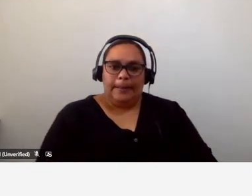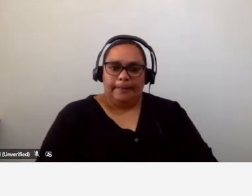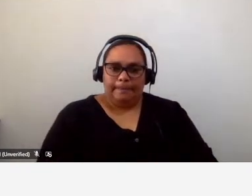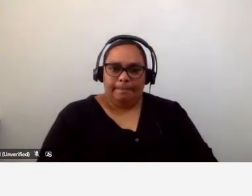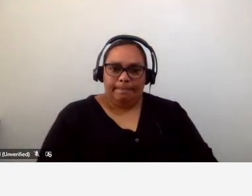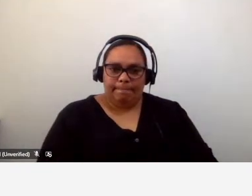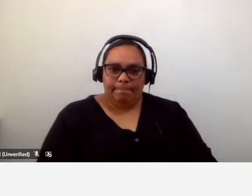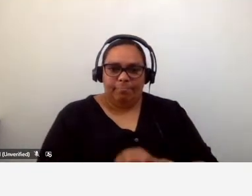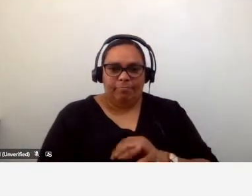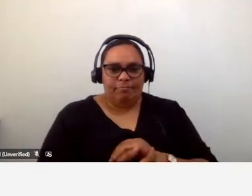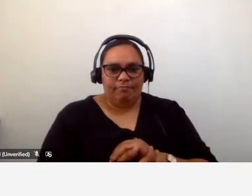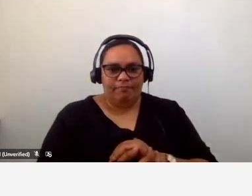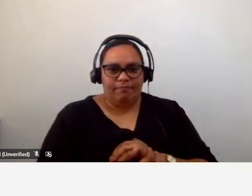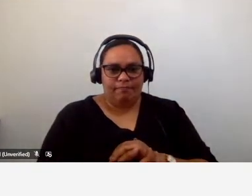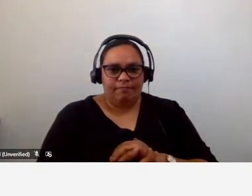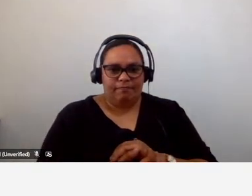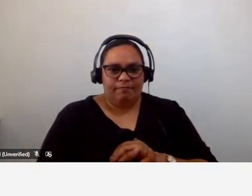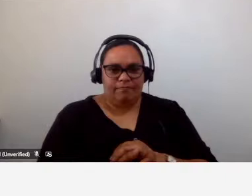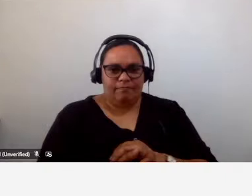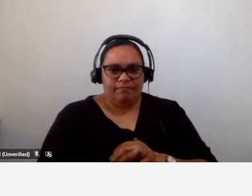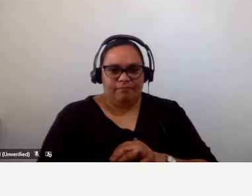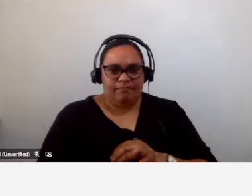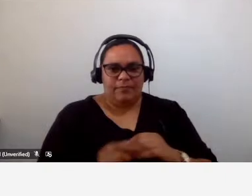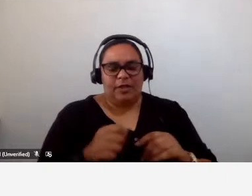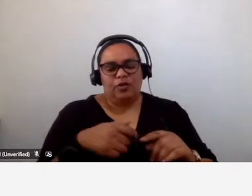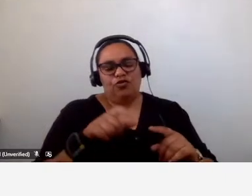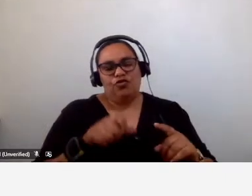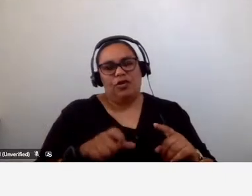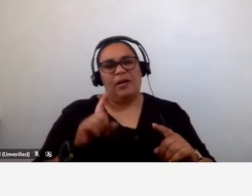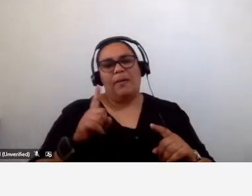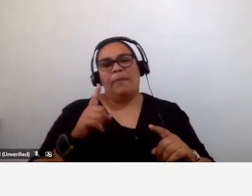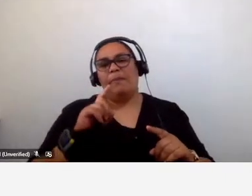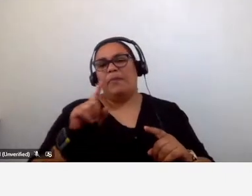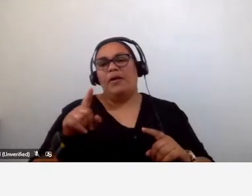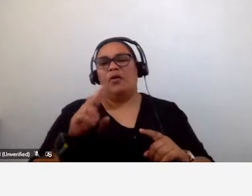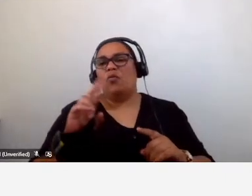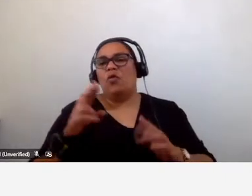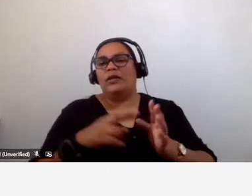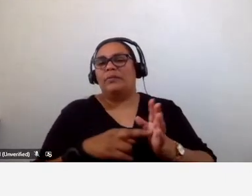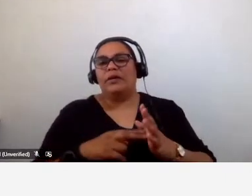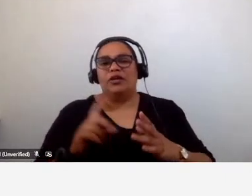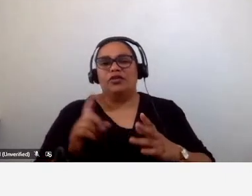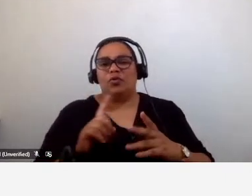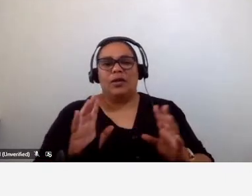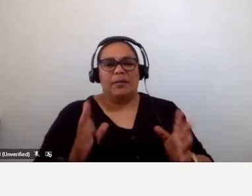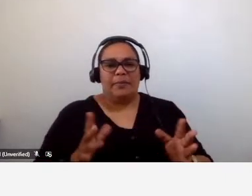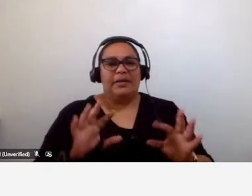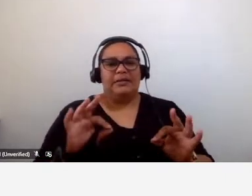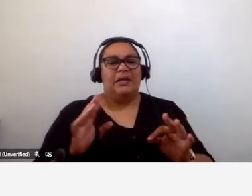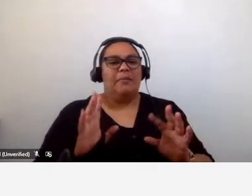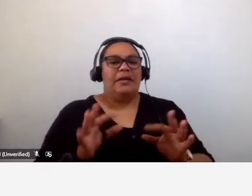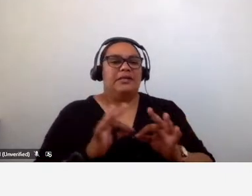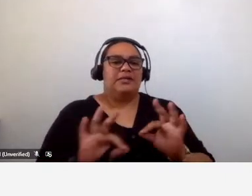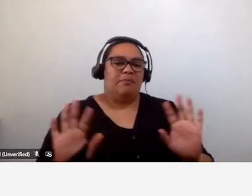Chair, if I may. Yeah, just from what I understand is what were the actual recommendations? It's actually as simple